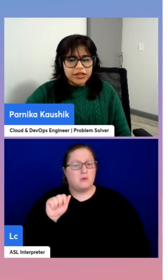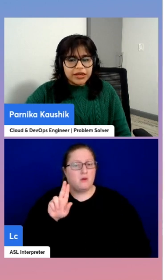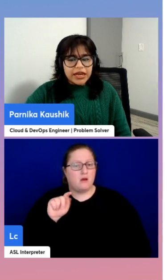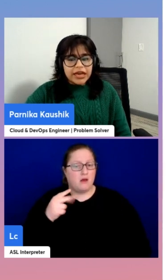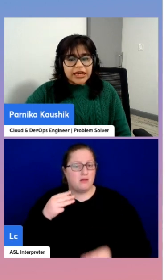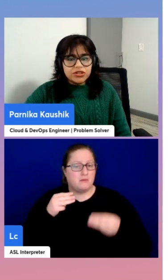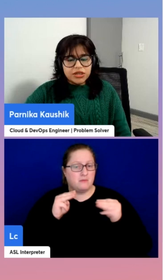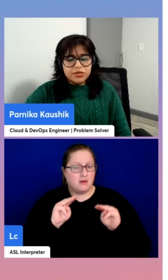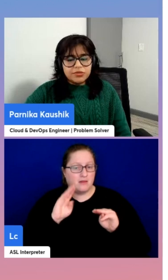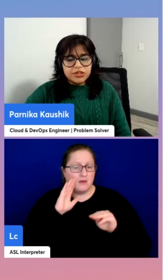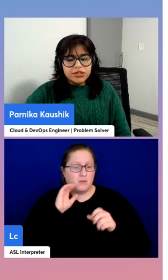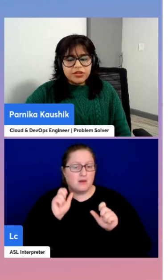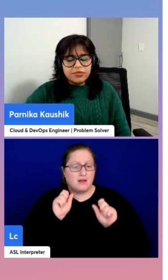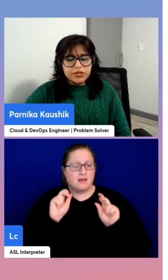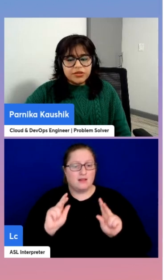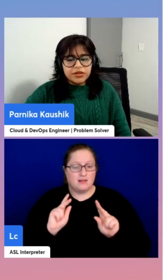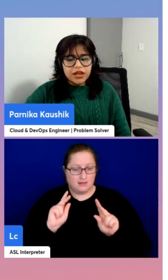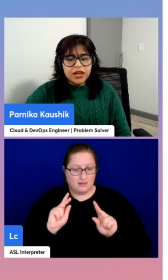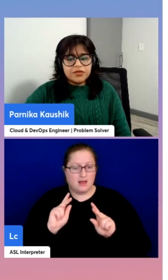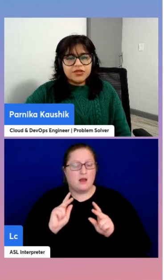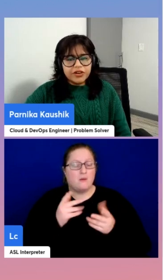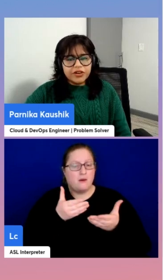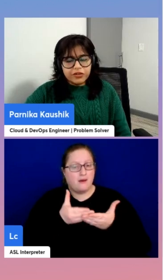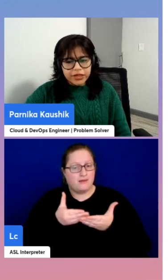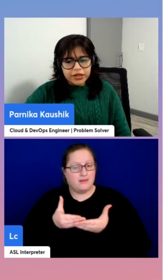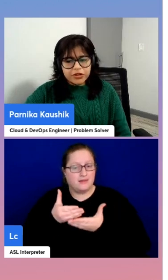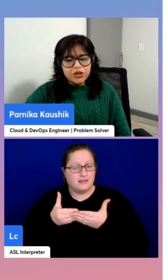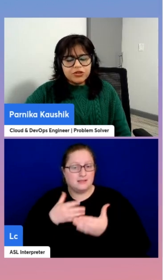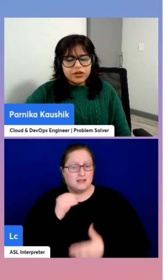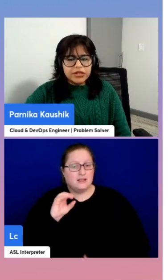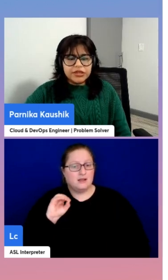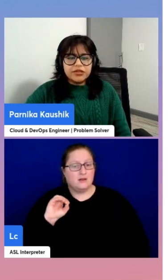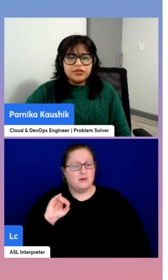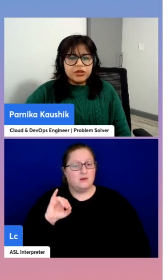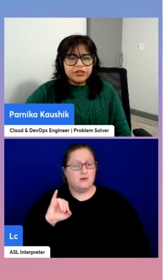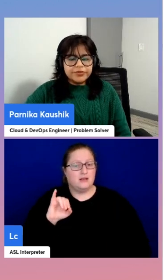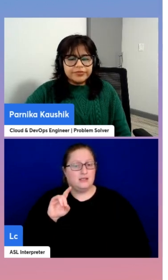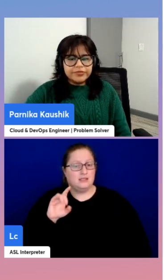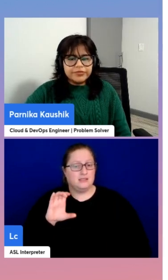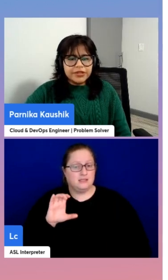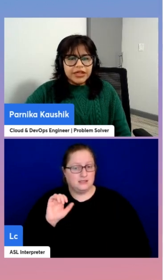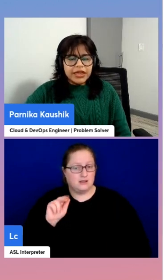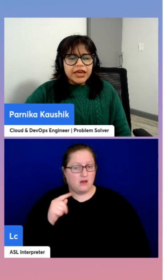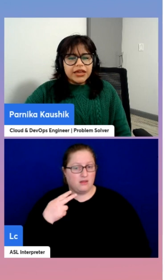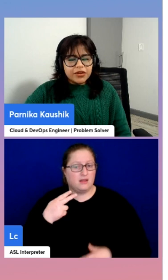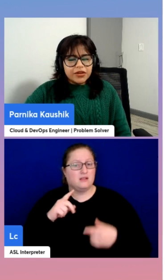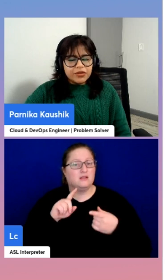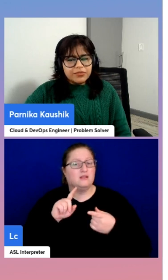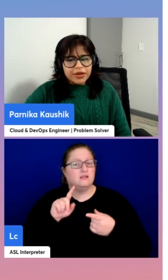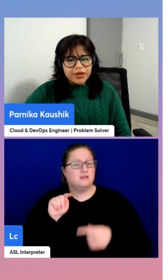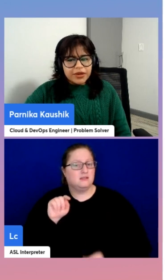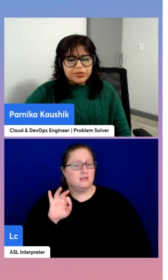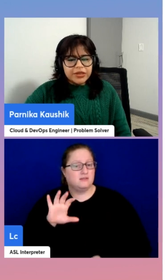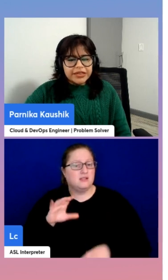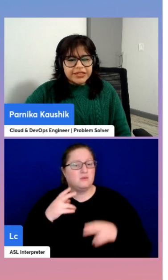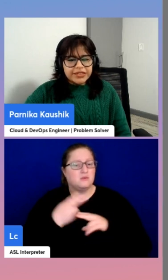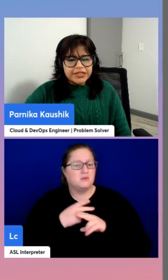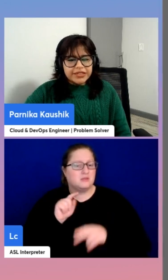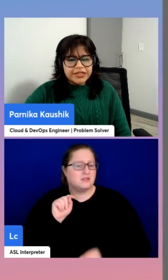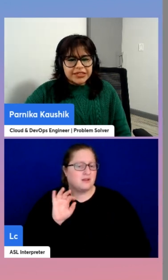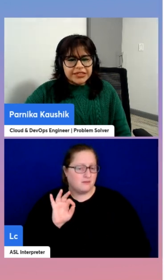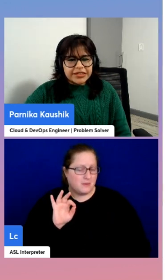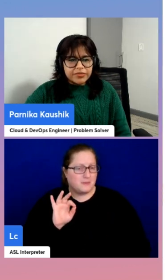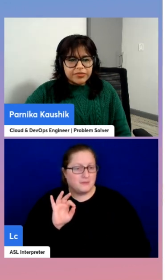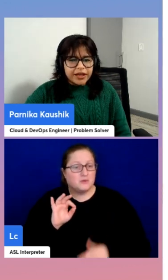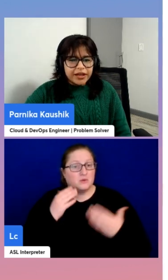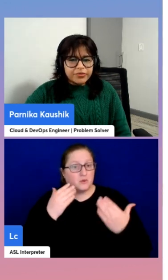to Vault, and the JWT auth method allows Terraform Cloud to authenticate to Vault. I know that's a mouthful, but let's see